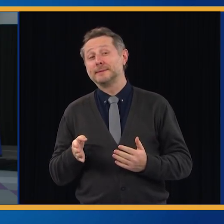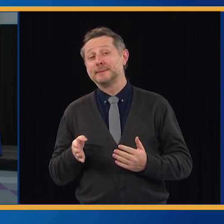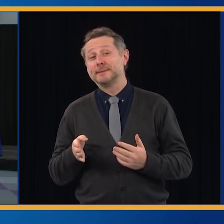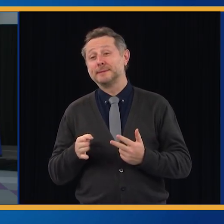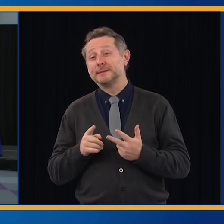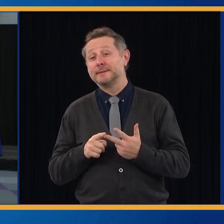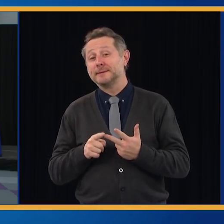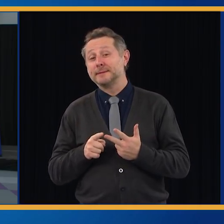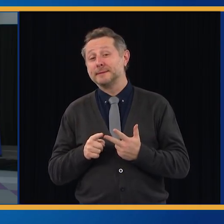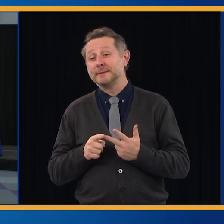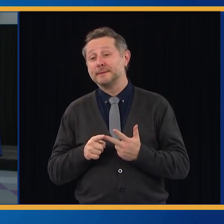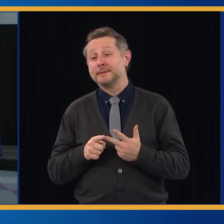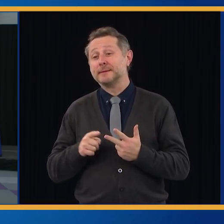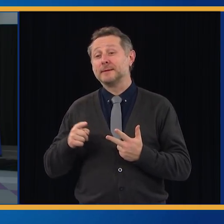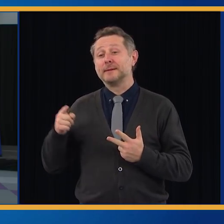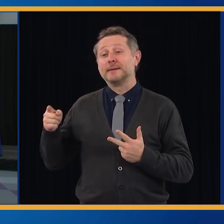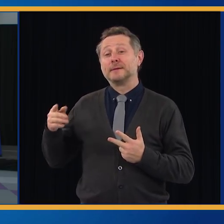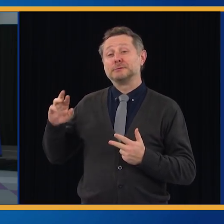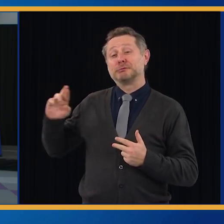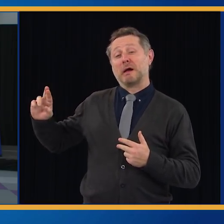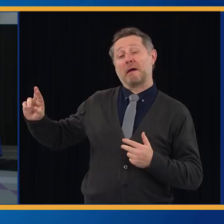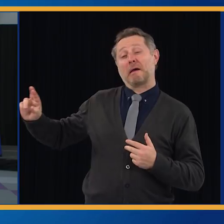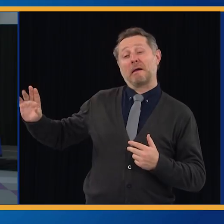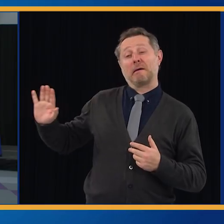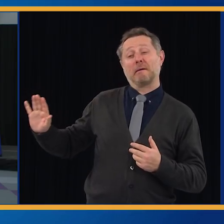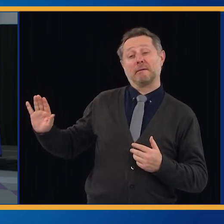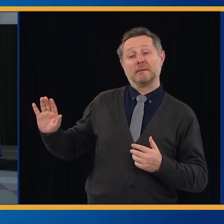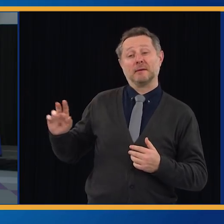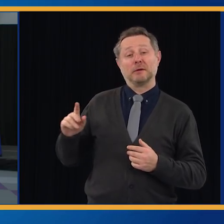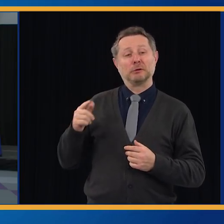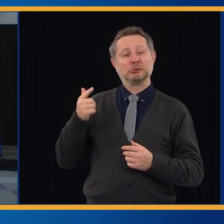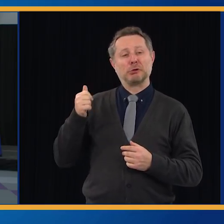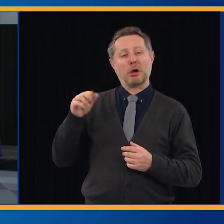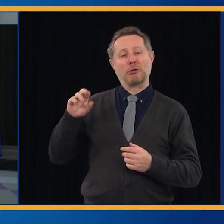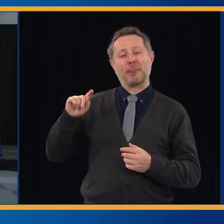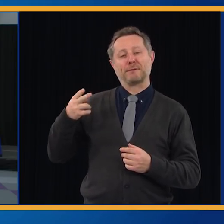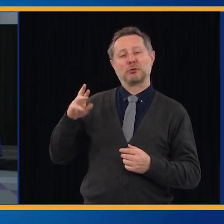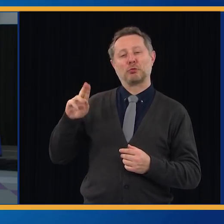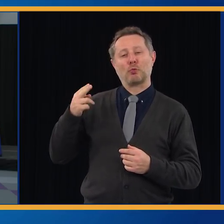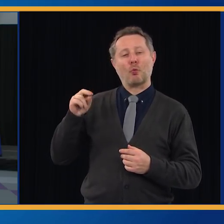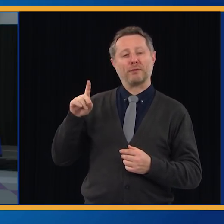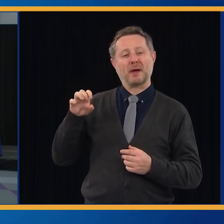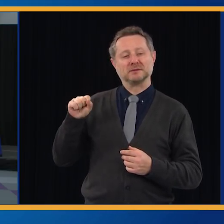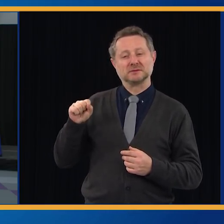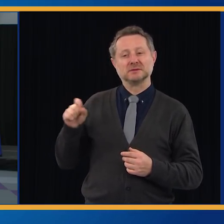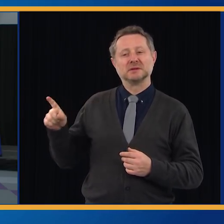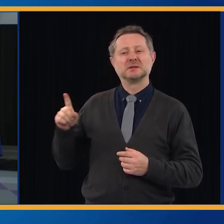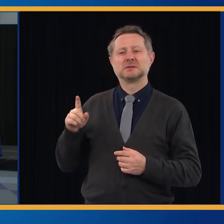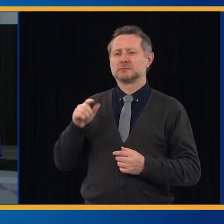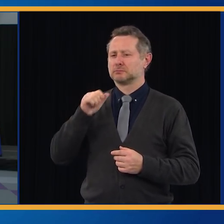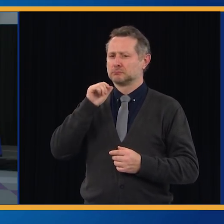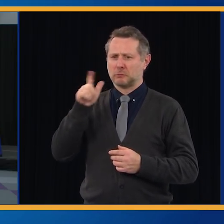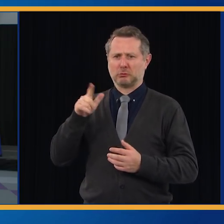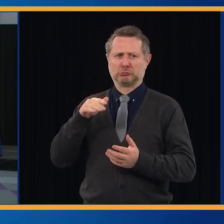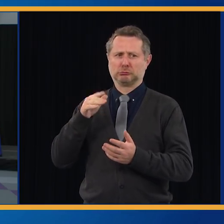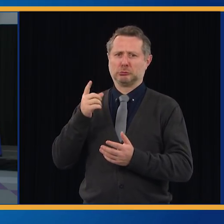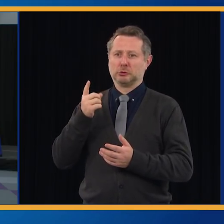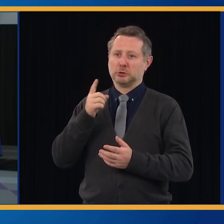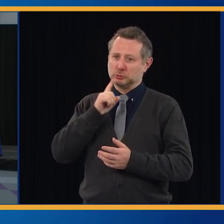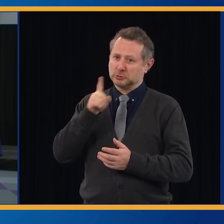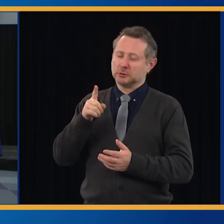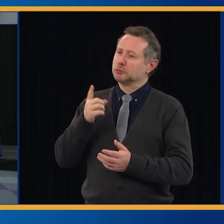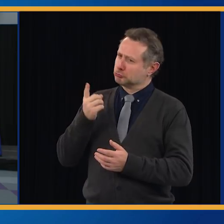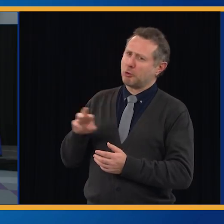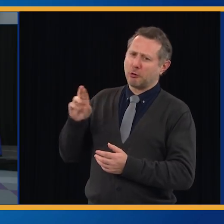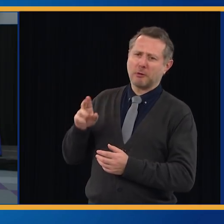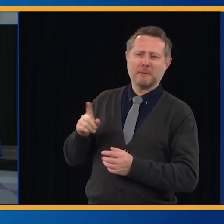years. To his right, Gareth Rhodes. He's not a doctor either. Well, technically, he's a doctor, too, because